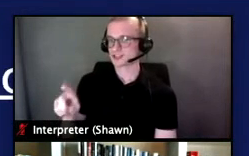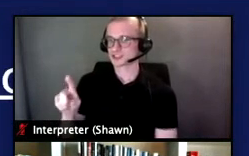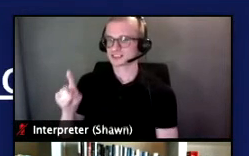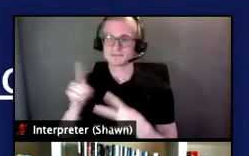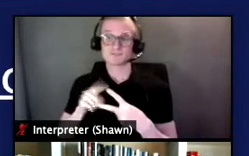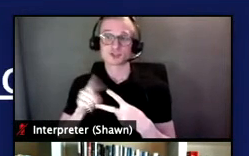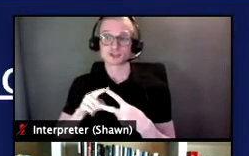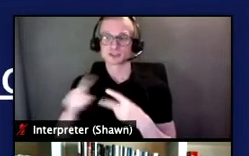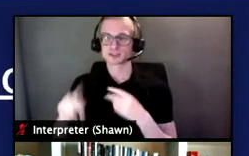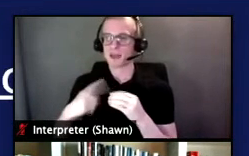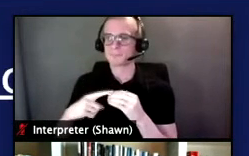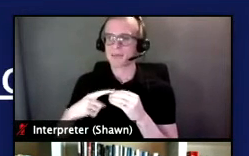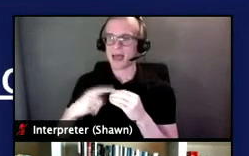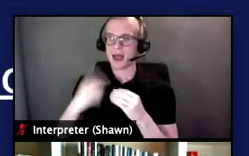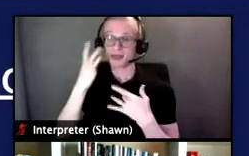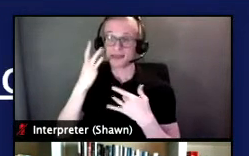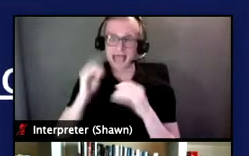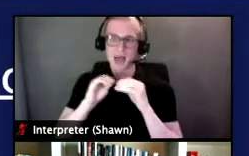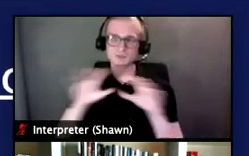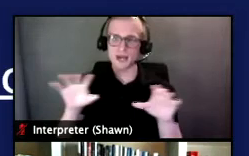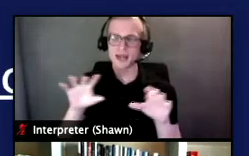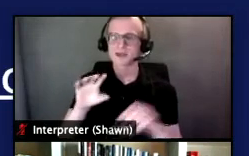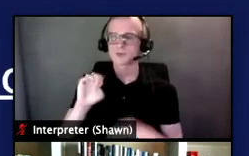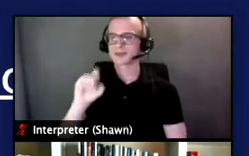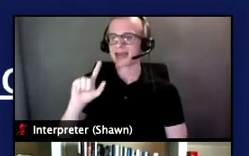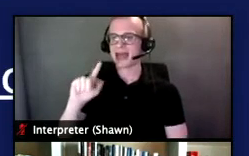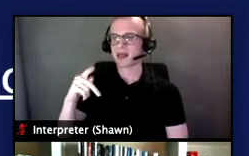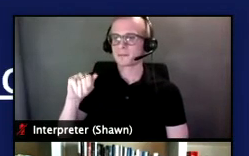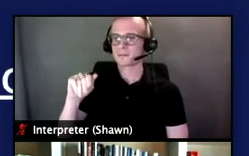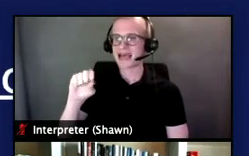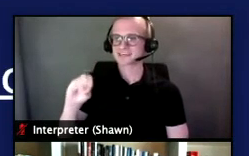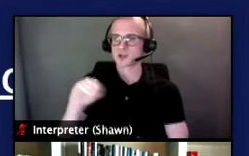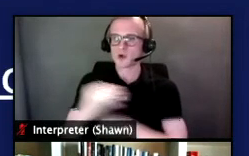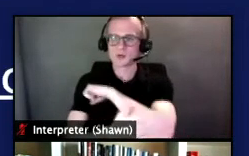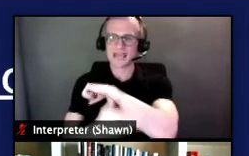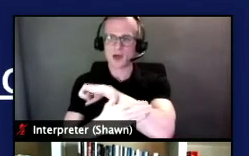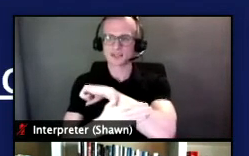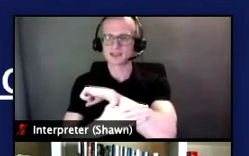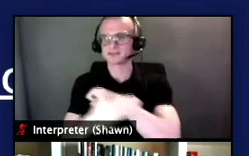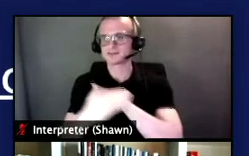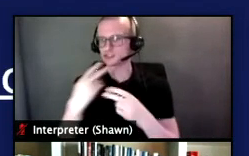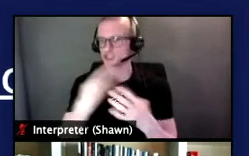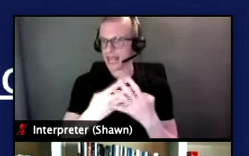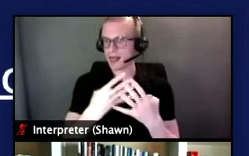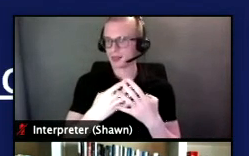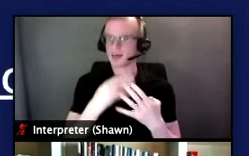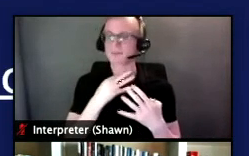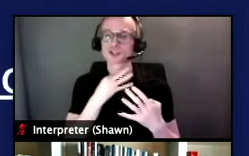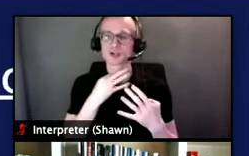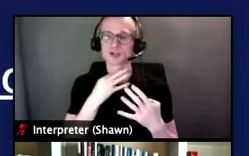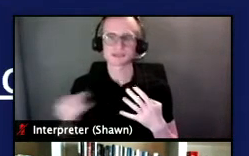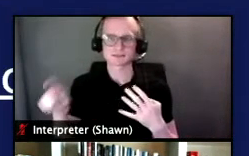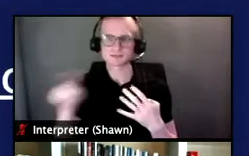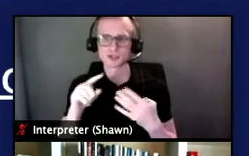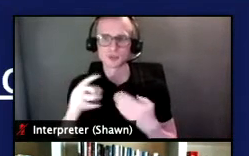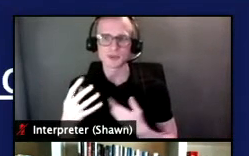outbreak at the El Paso County Jail, and just curious as to whether or not you guys have been involved in